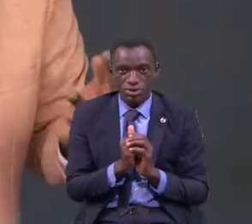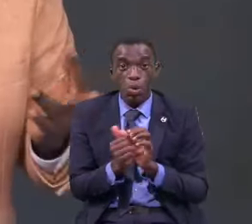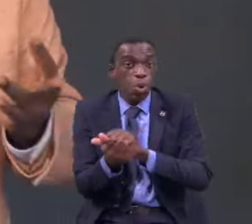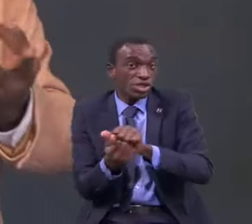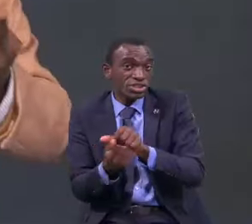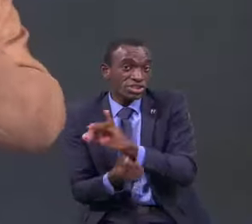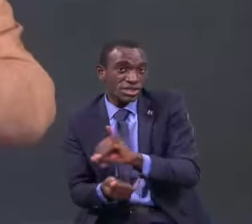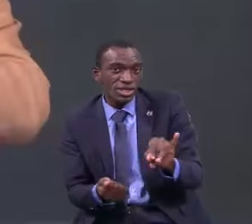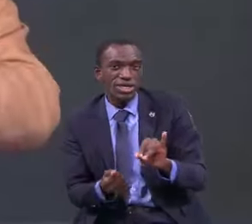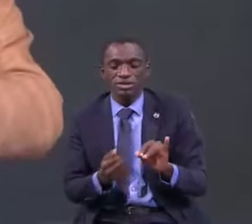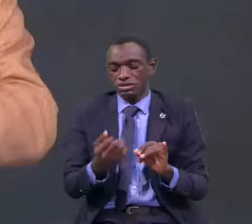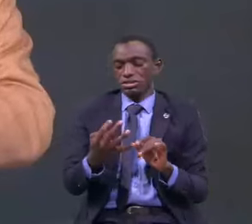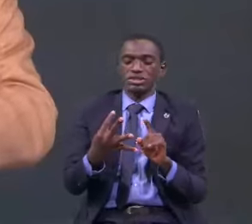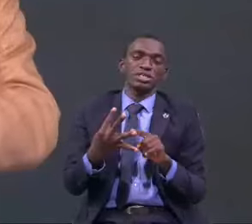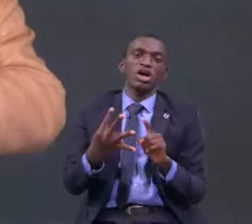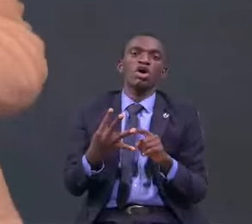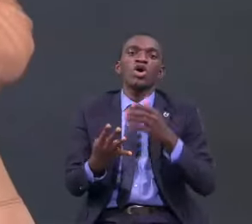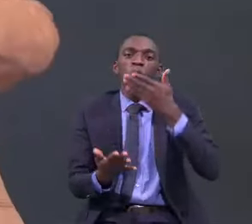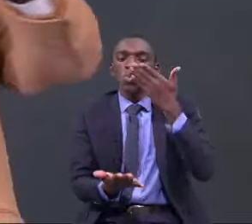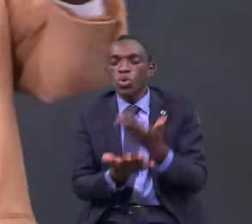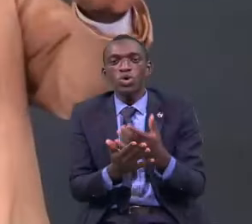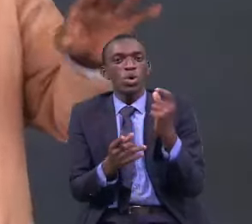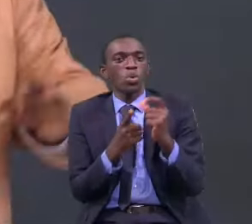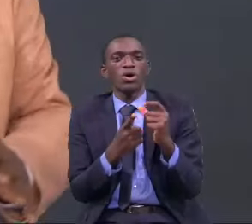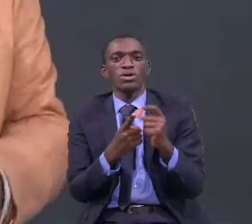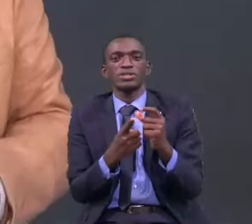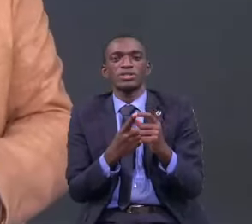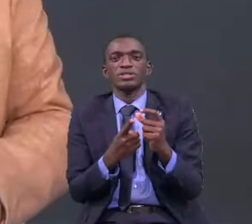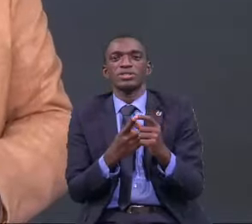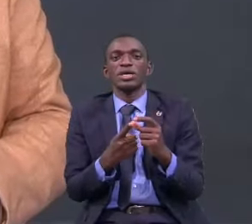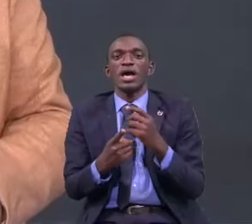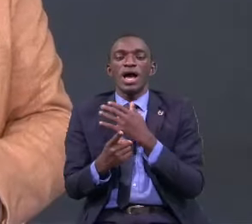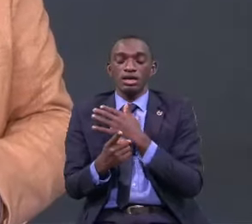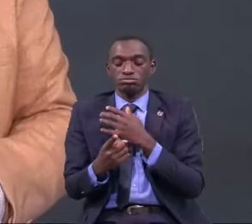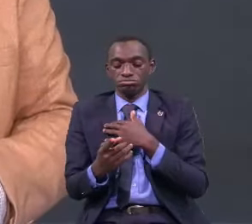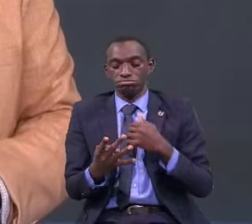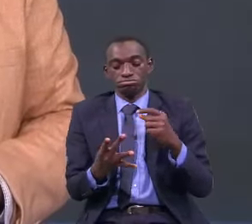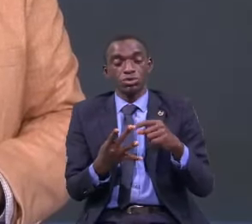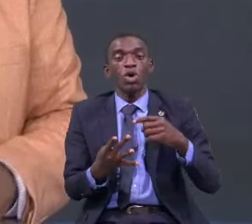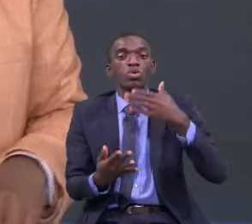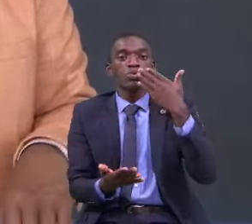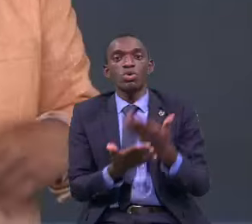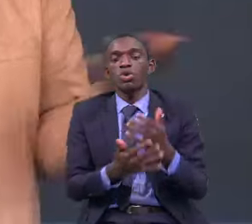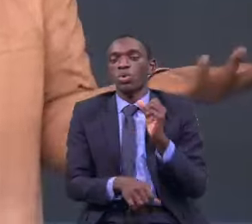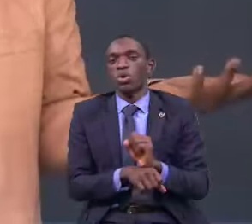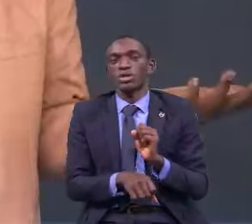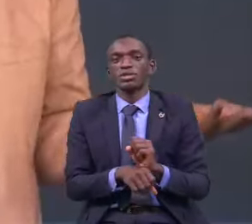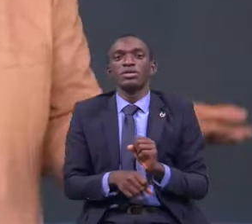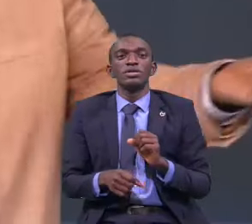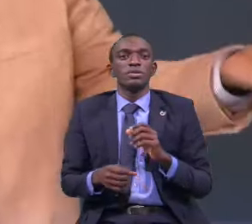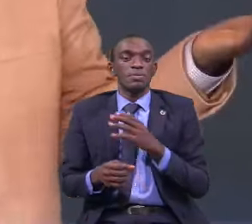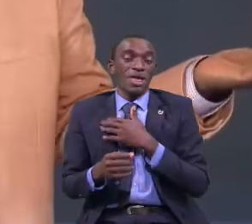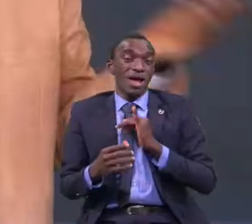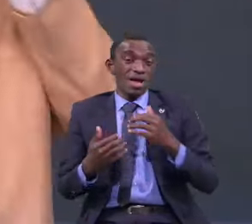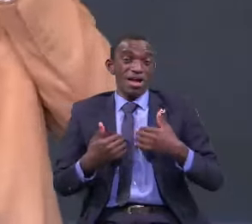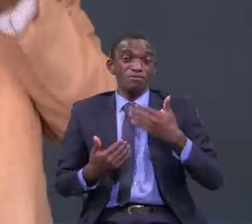works. I have good word to tell everybody. Et je dis des bonnes paroles à tout le monde. If I don't have a word